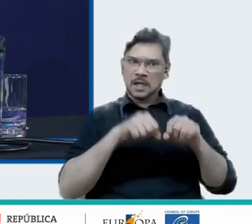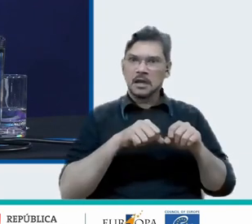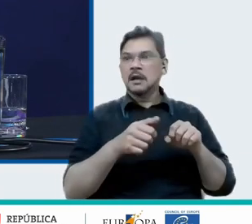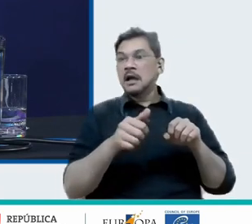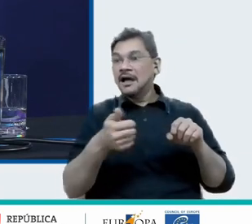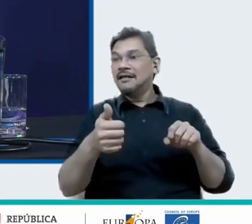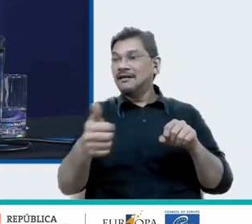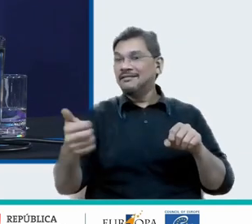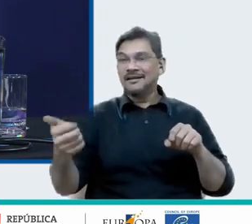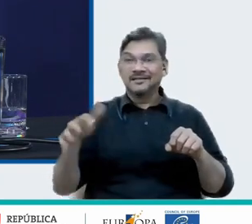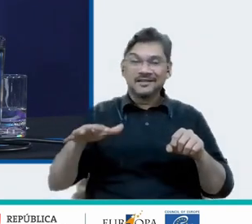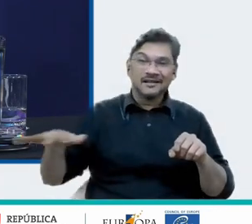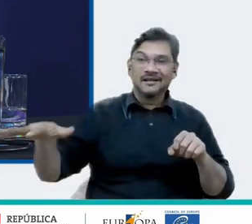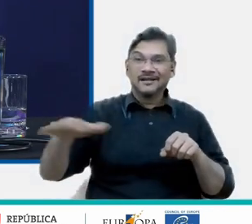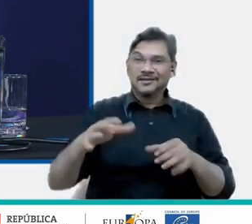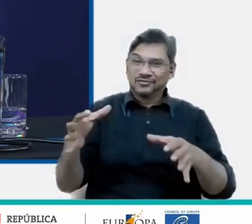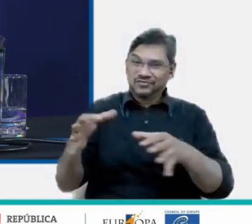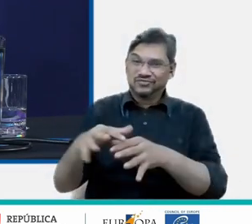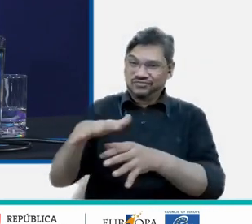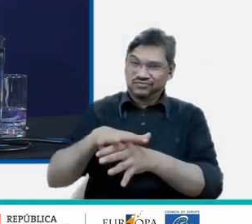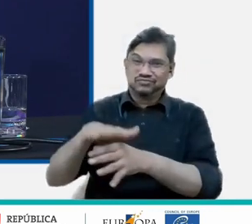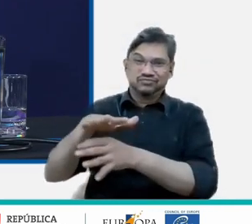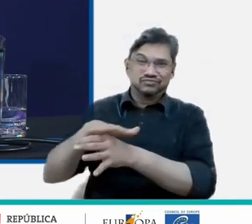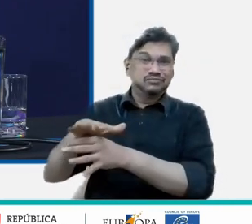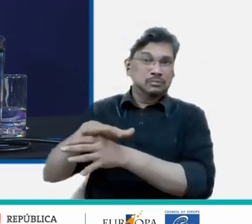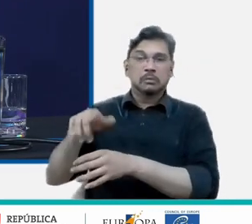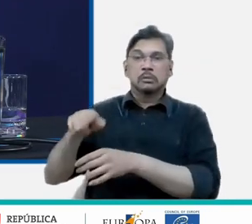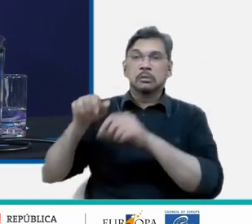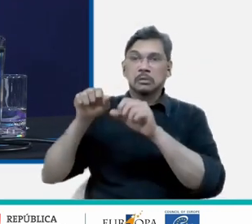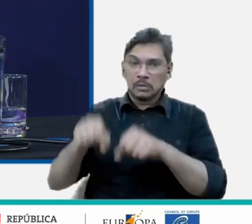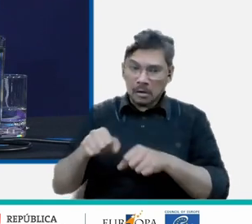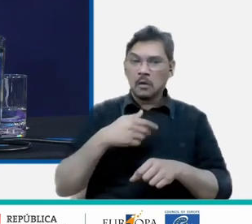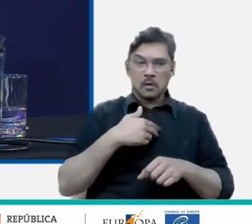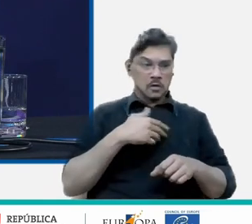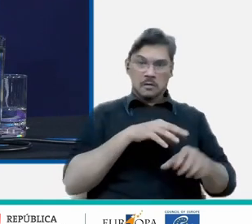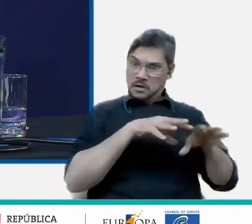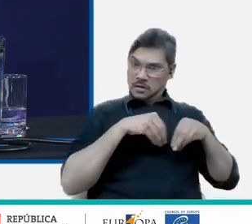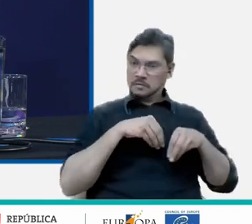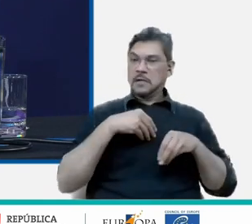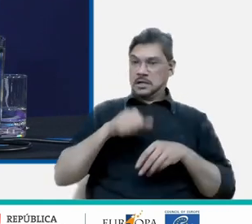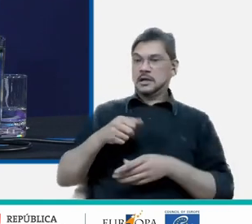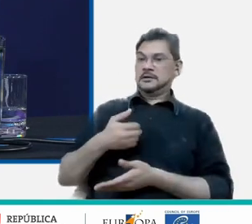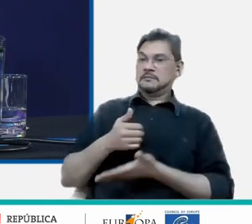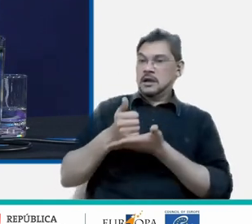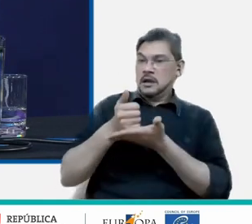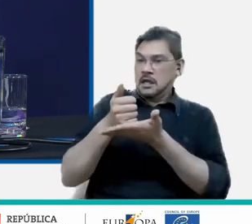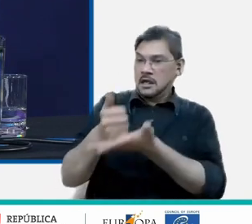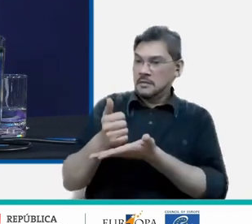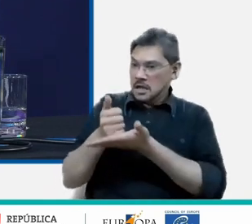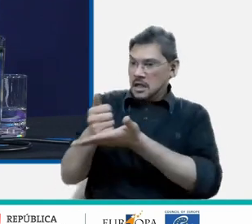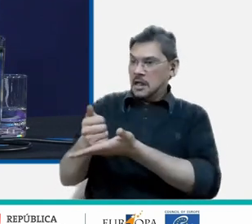our canton, so we can in a way help them and guide them in the conduction of